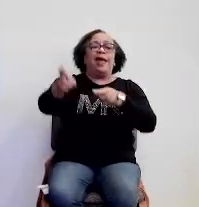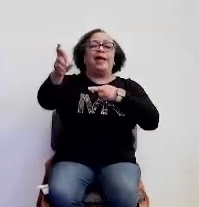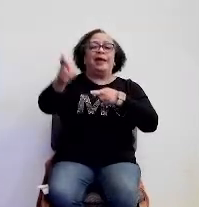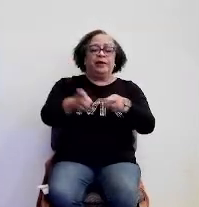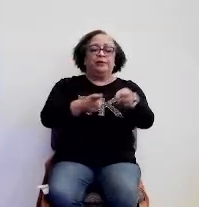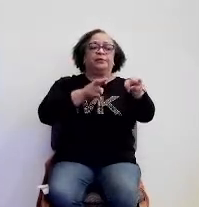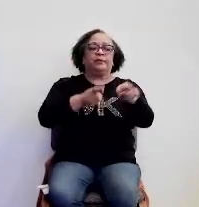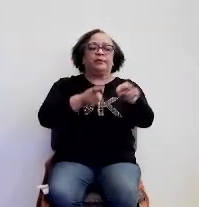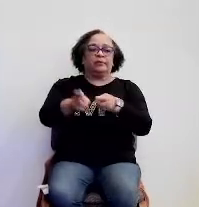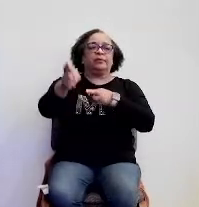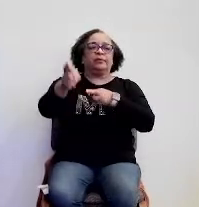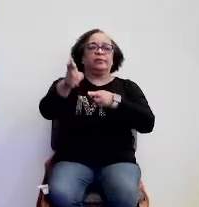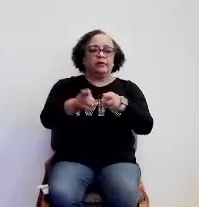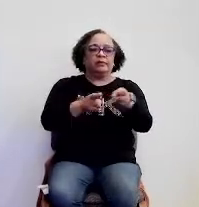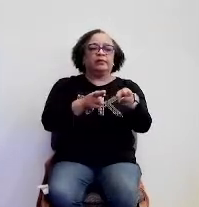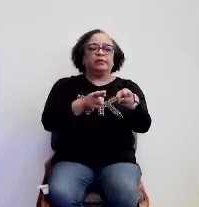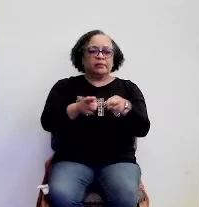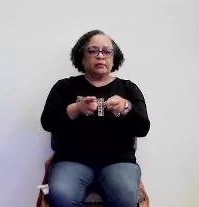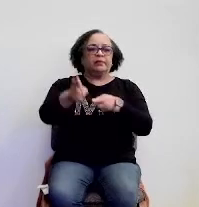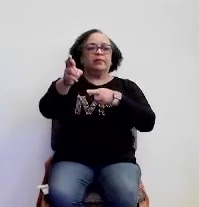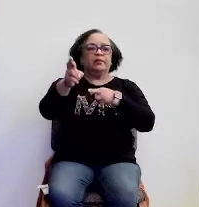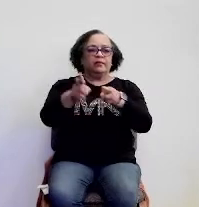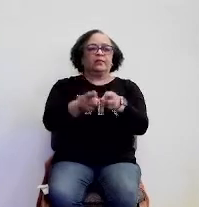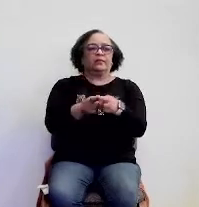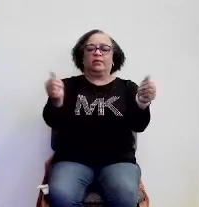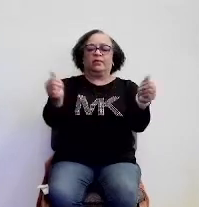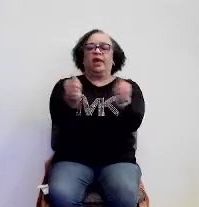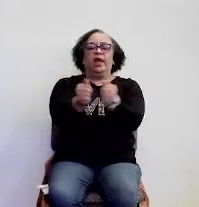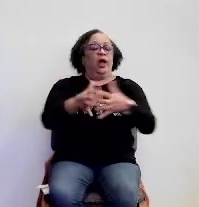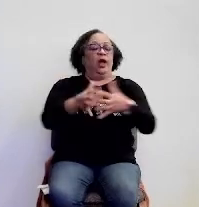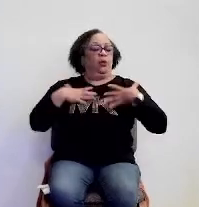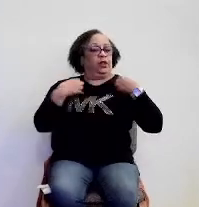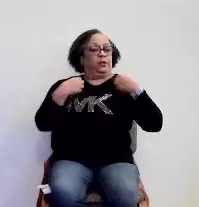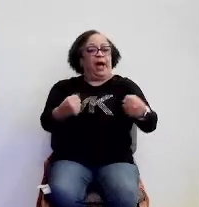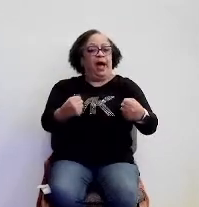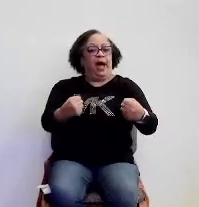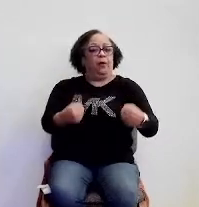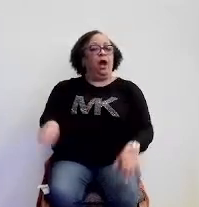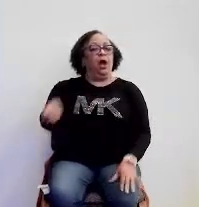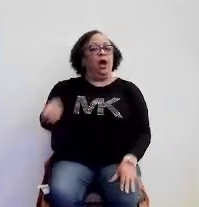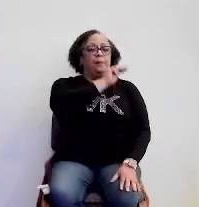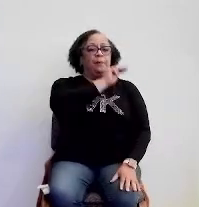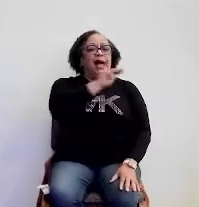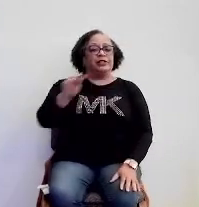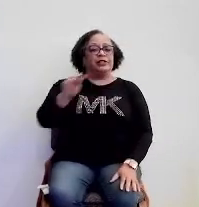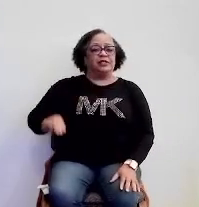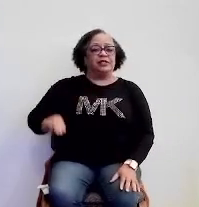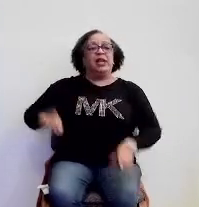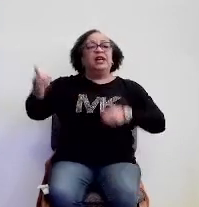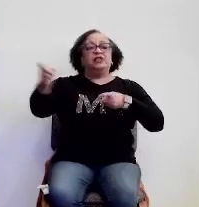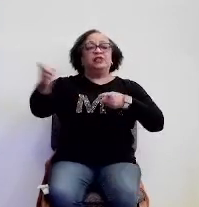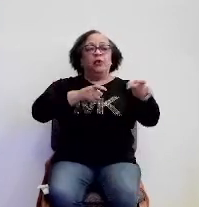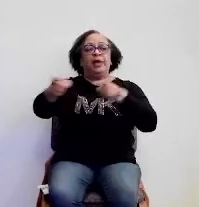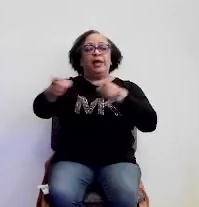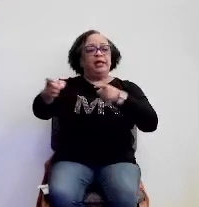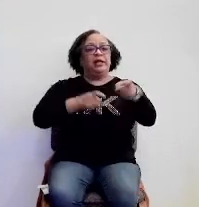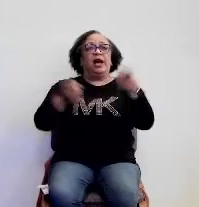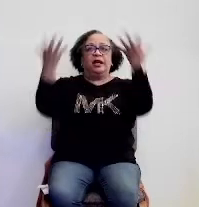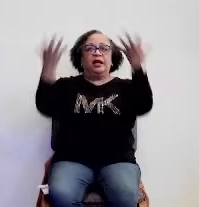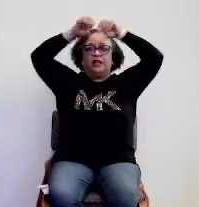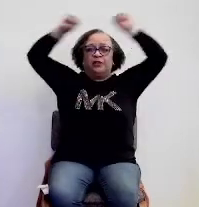authority, you reign. My God, you reign. With power and majesty, power and